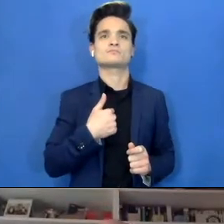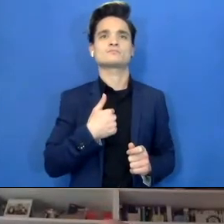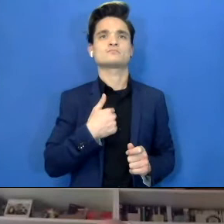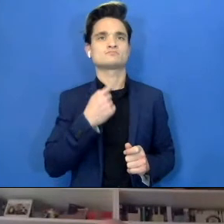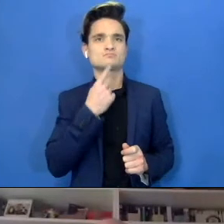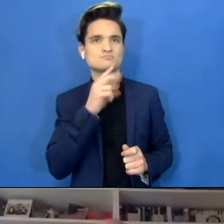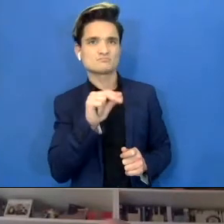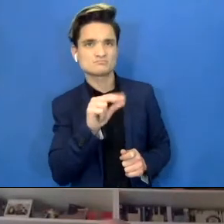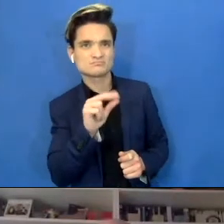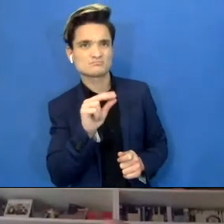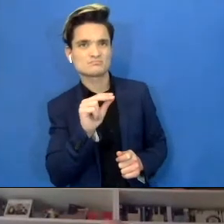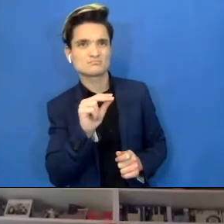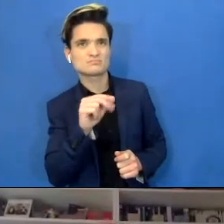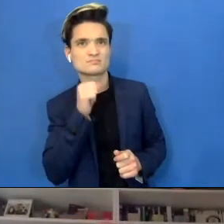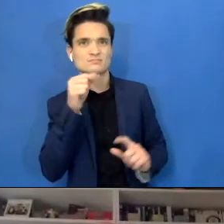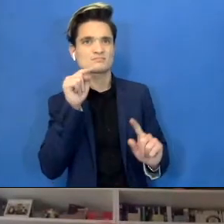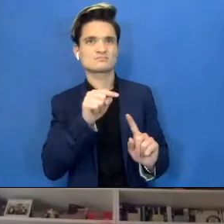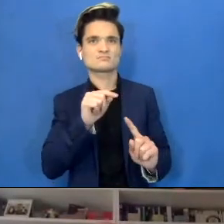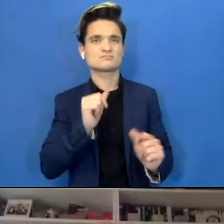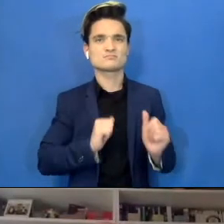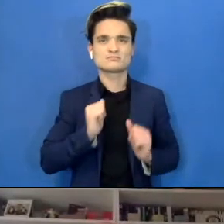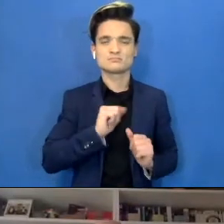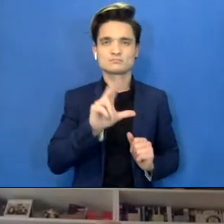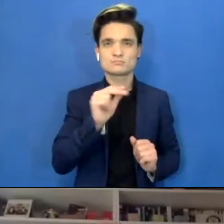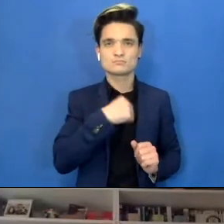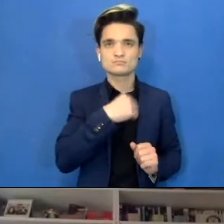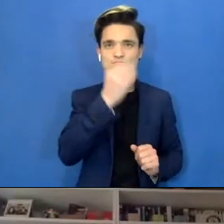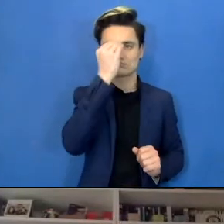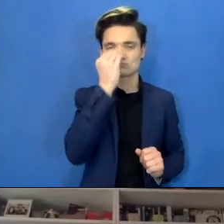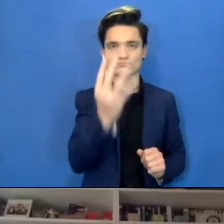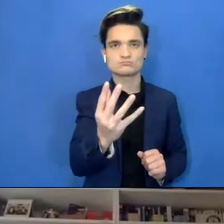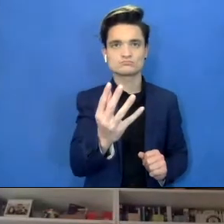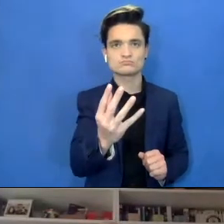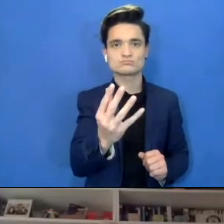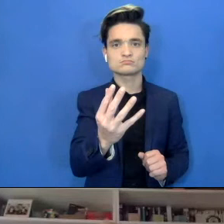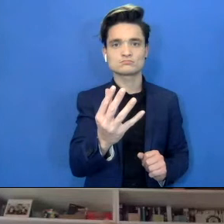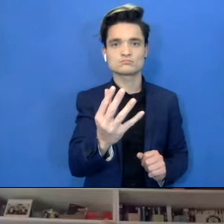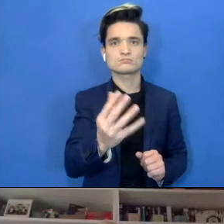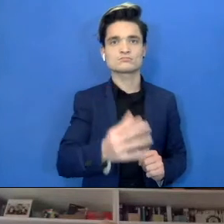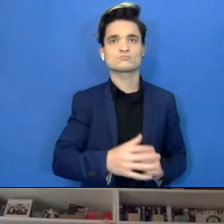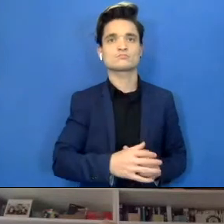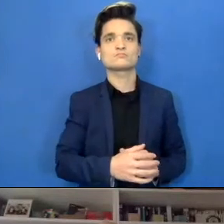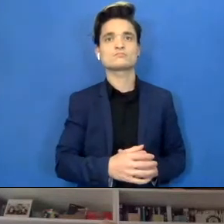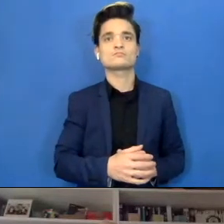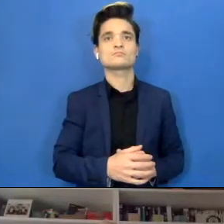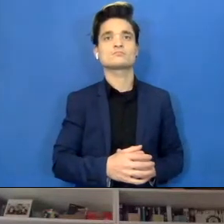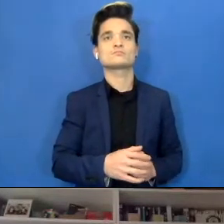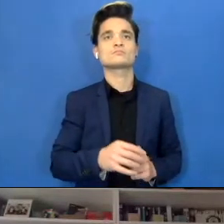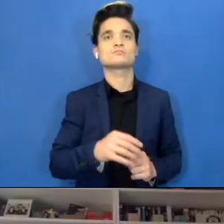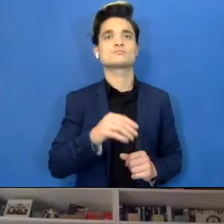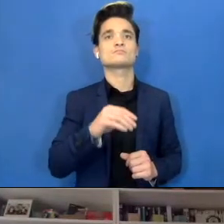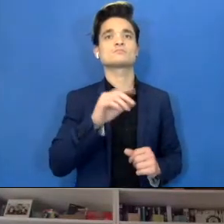hard debate afterwards, but I followed that impulse. No. Yeah. So I'm gonna, because